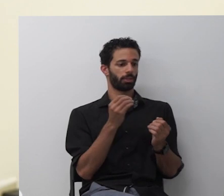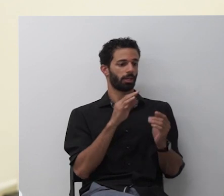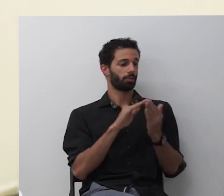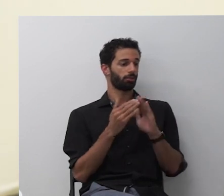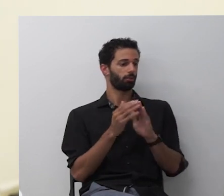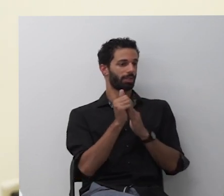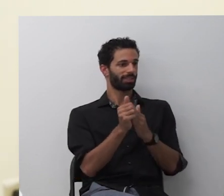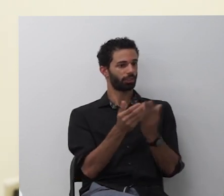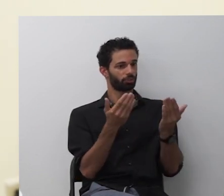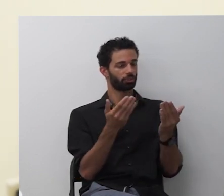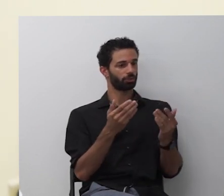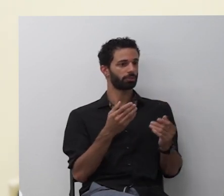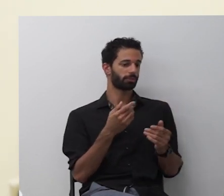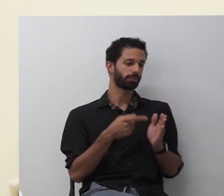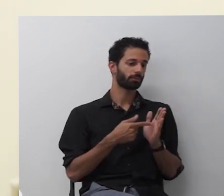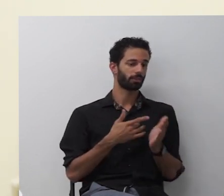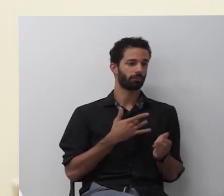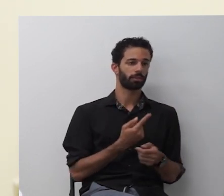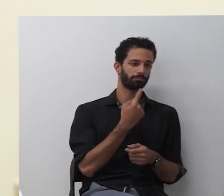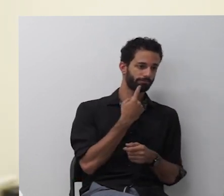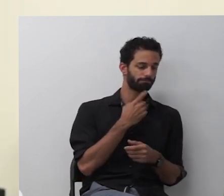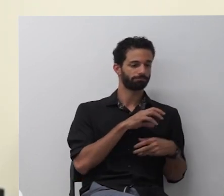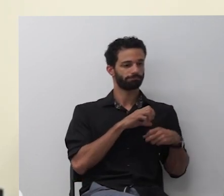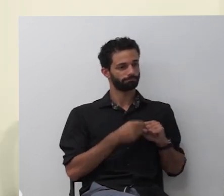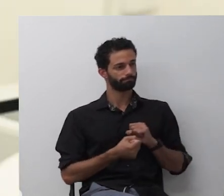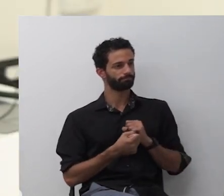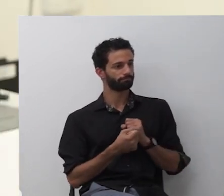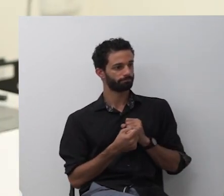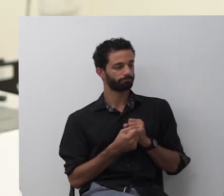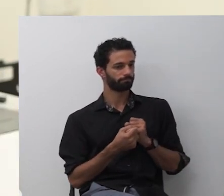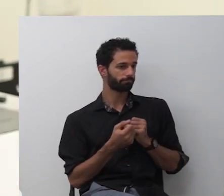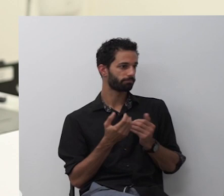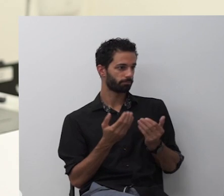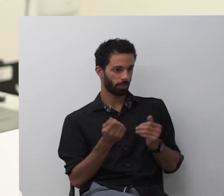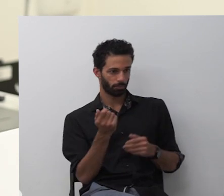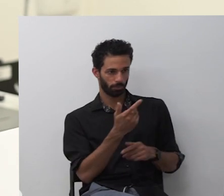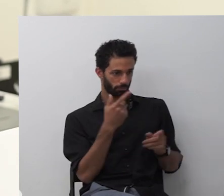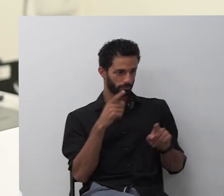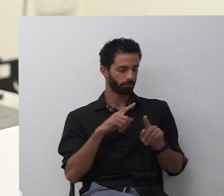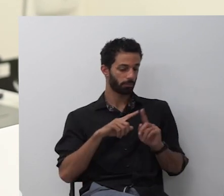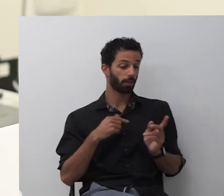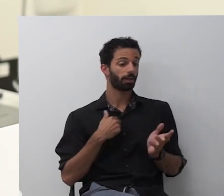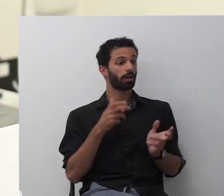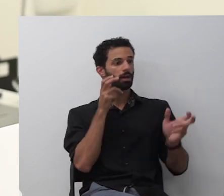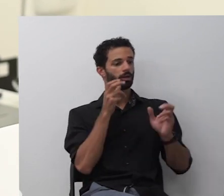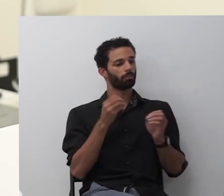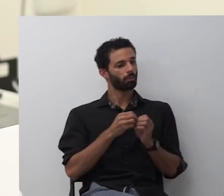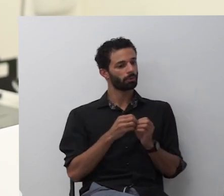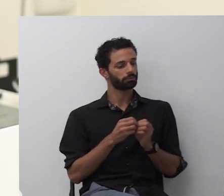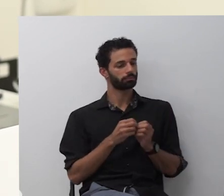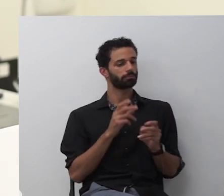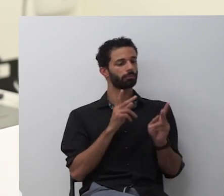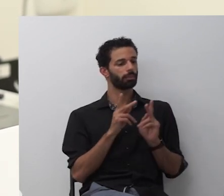feel disappointed and heartbroken at times. Or maybe that resonates, some of that. But I also hear more. Even as